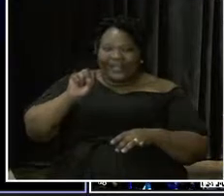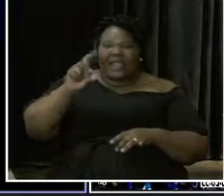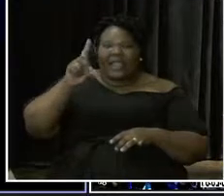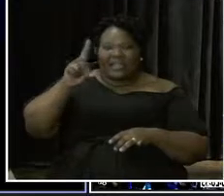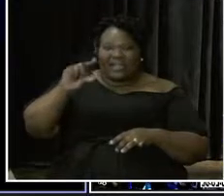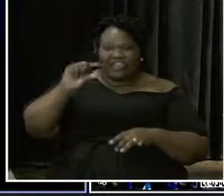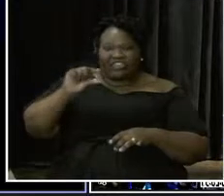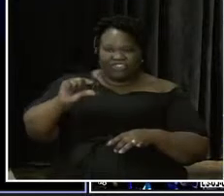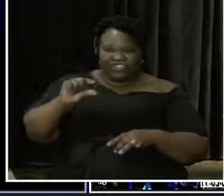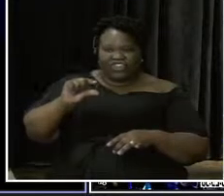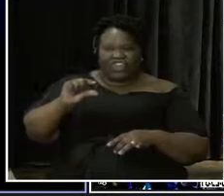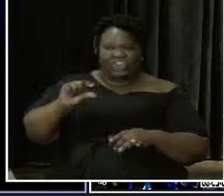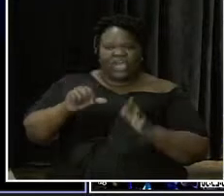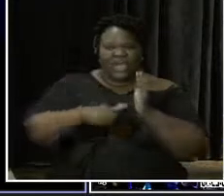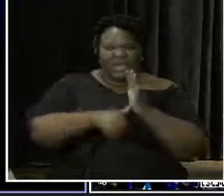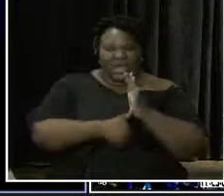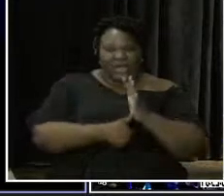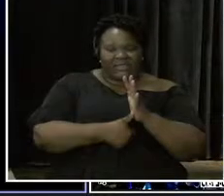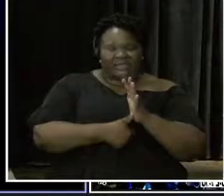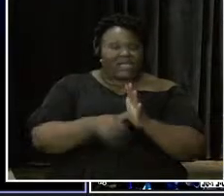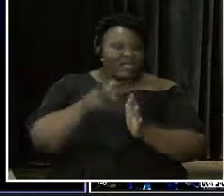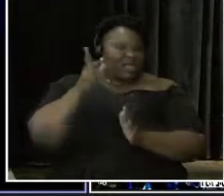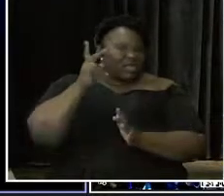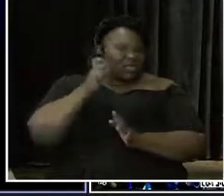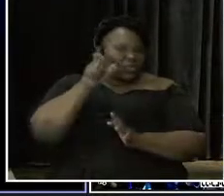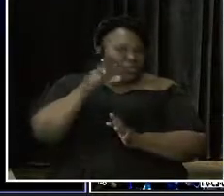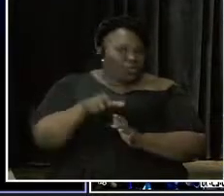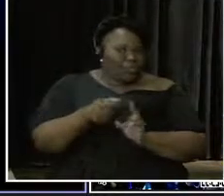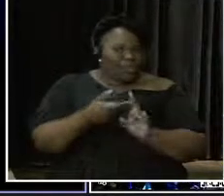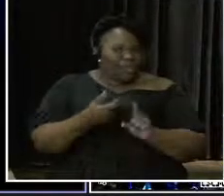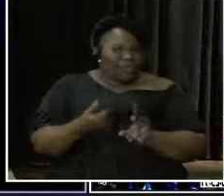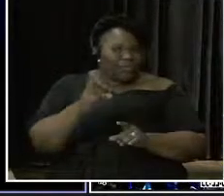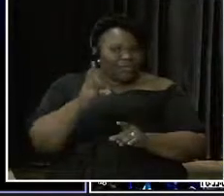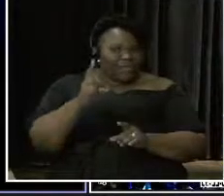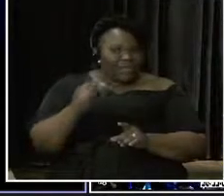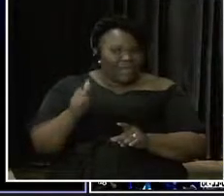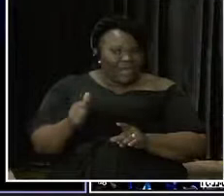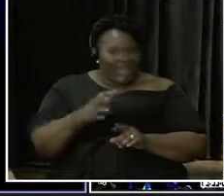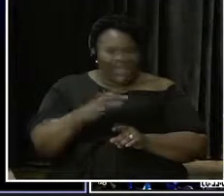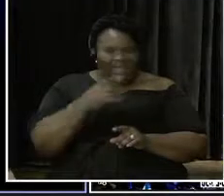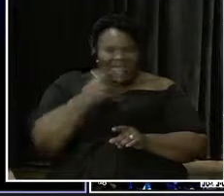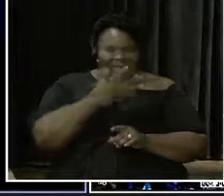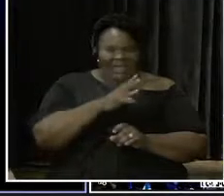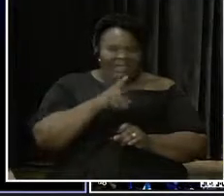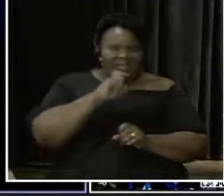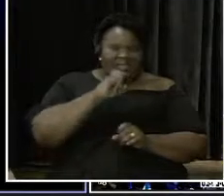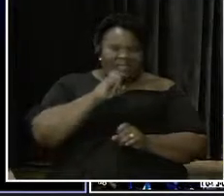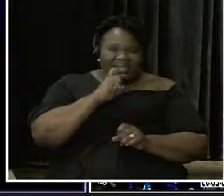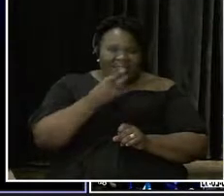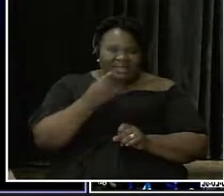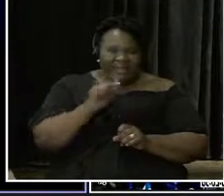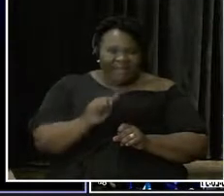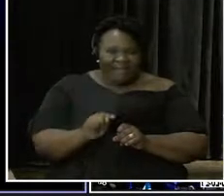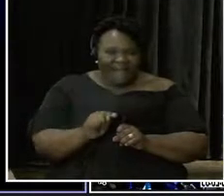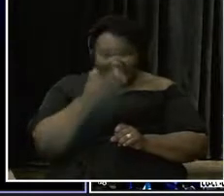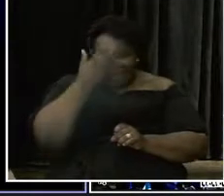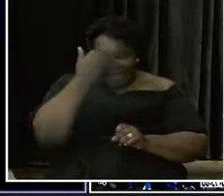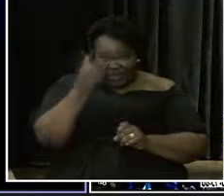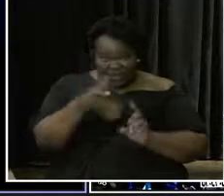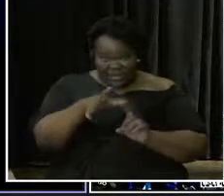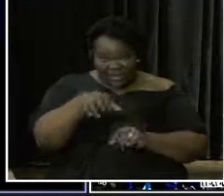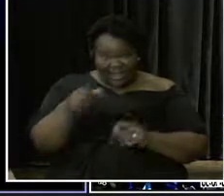I had some councillor before from the DA saying we are not spending. I don't know where does that emanate from, but